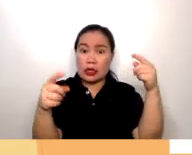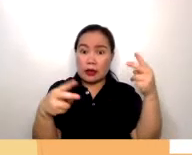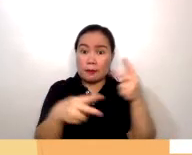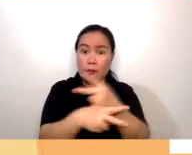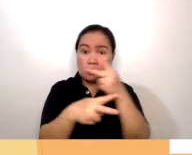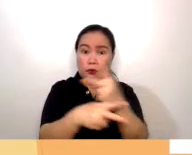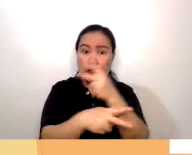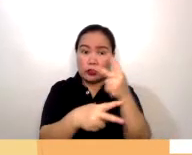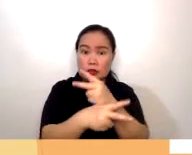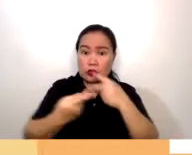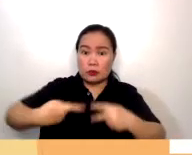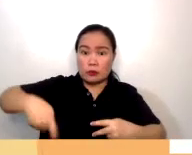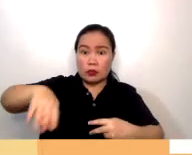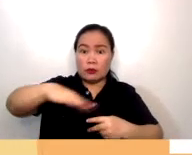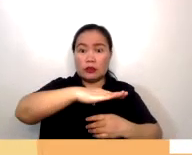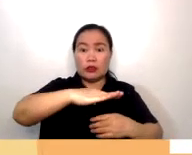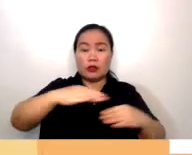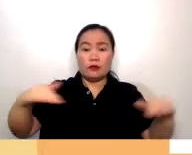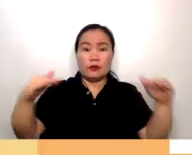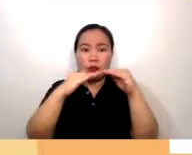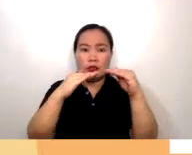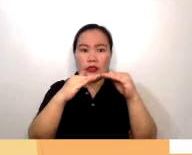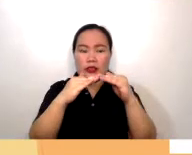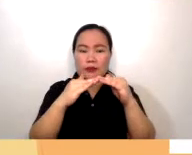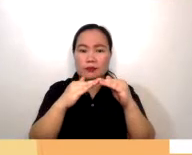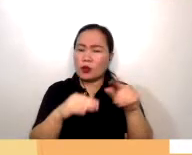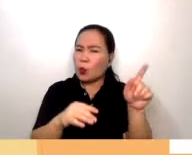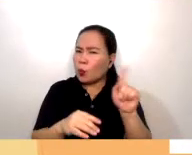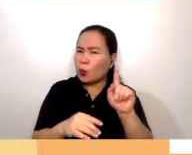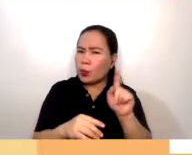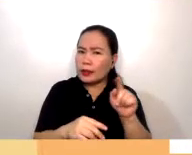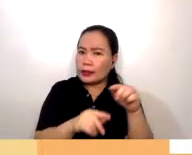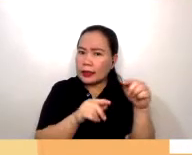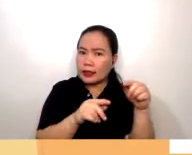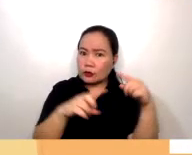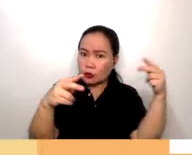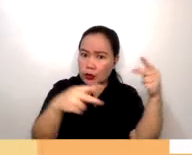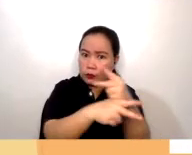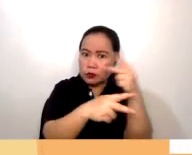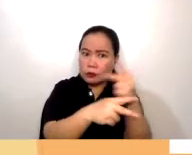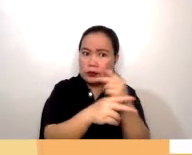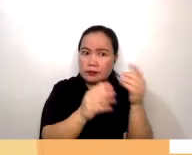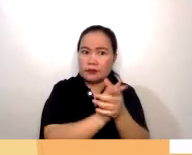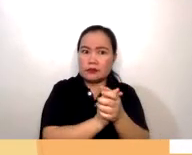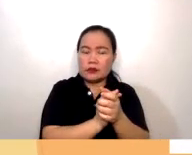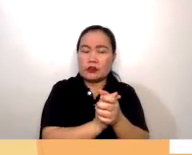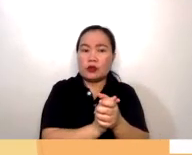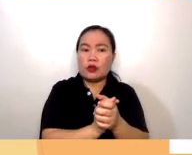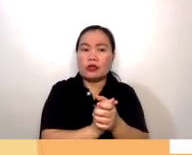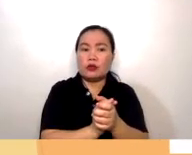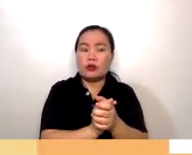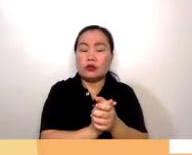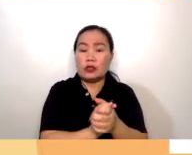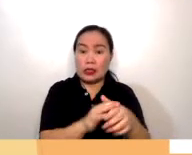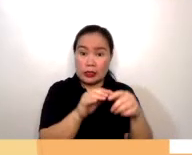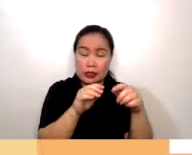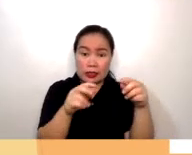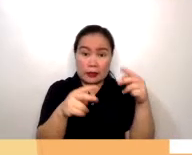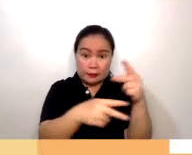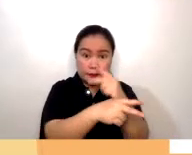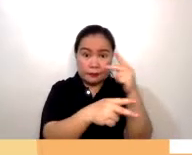ano ang imumultiply natin? We're going to multiply 1 over b.